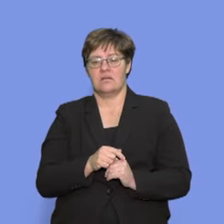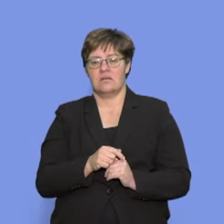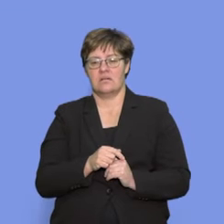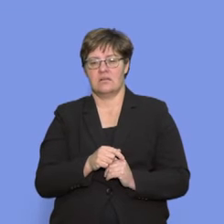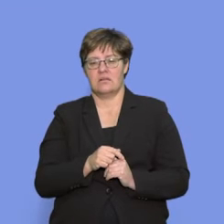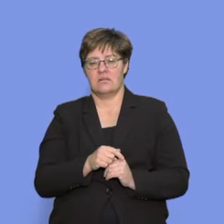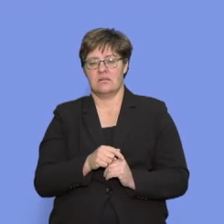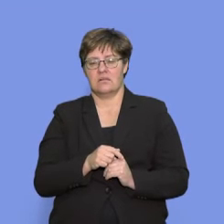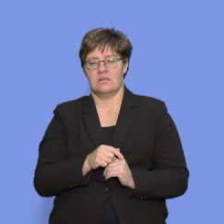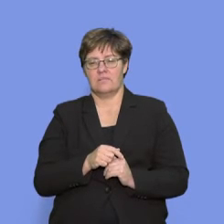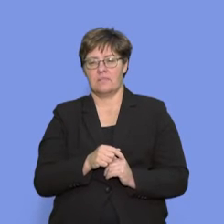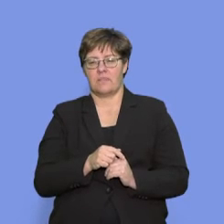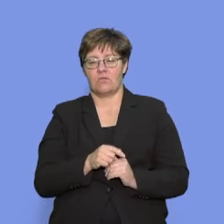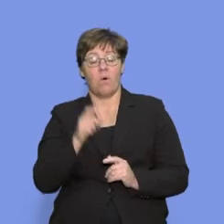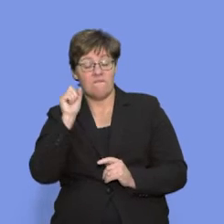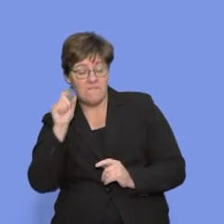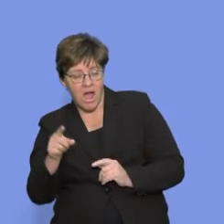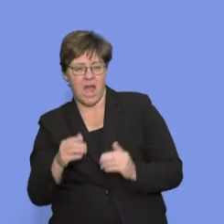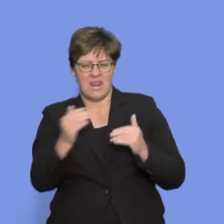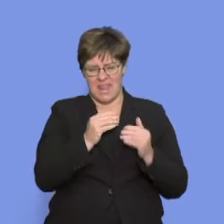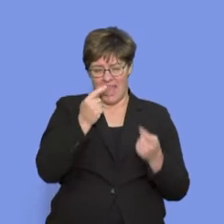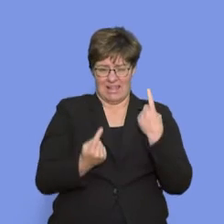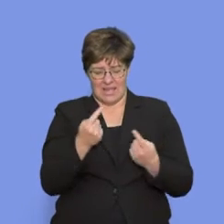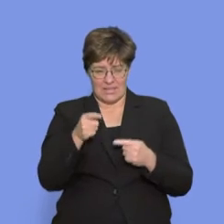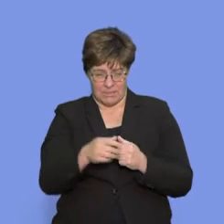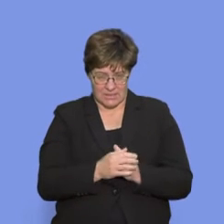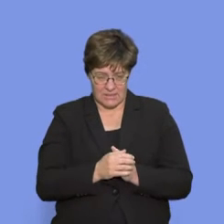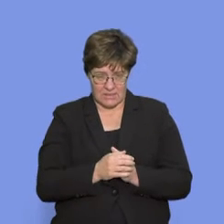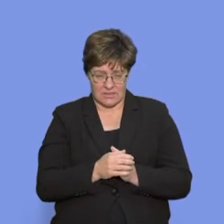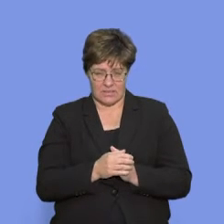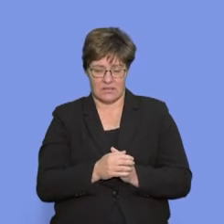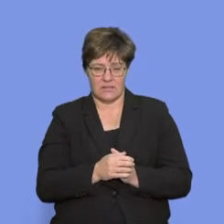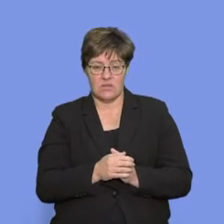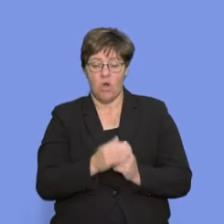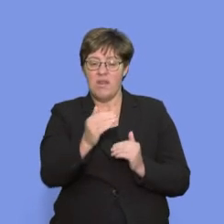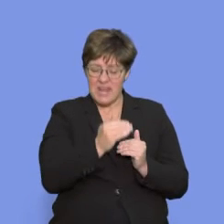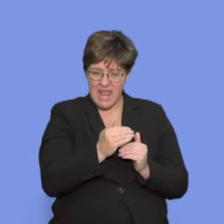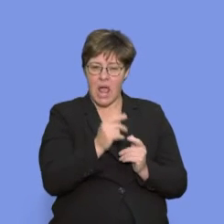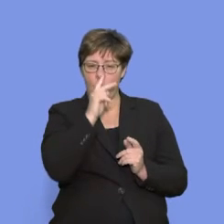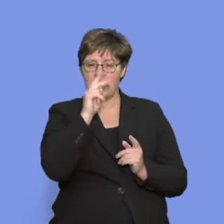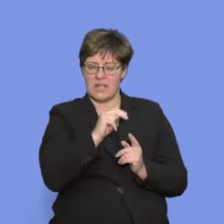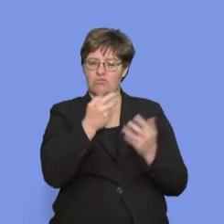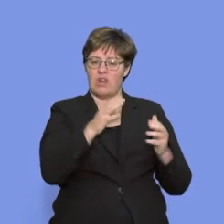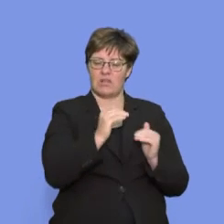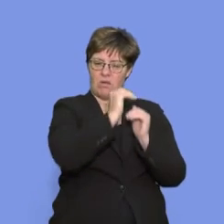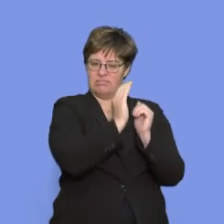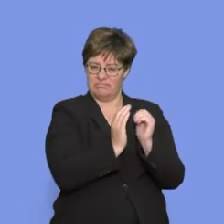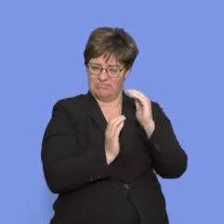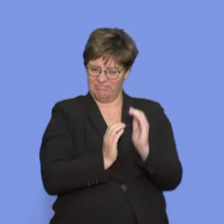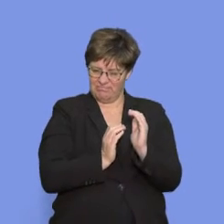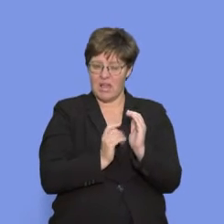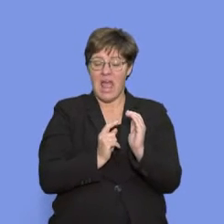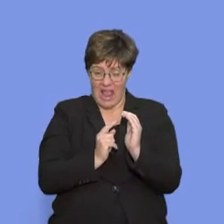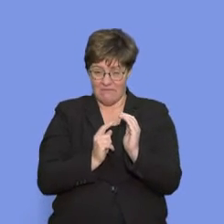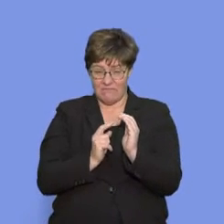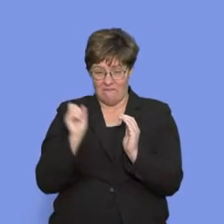more detail in the next slide. So this is what you really need to know. You can find this in Mind the Gap. Please, this is the words we are using